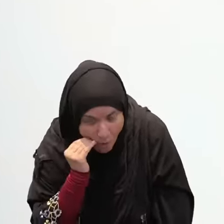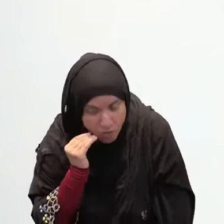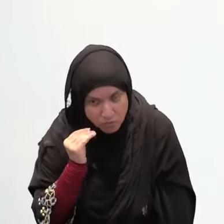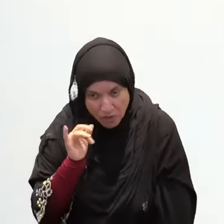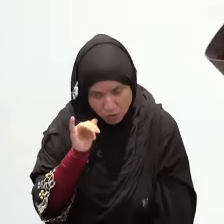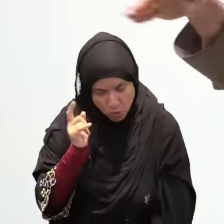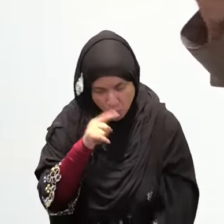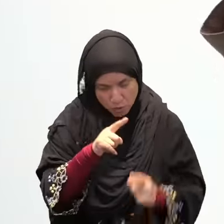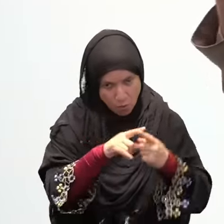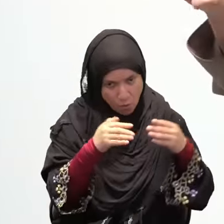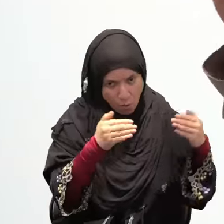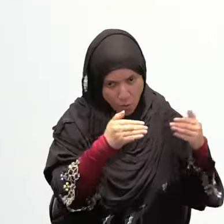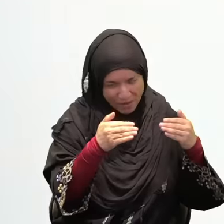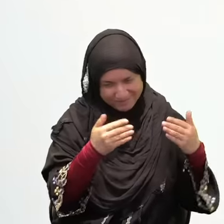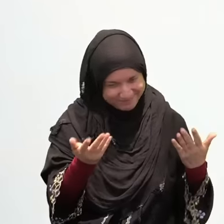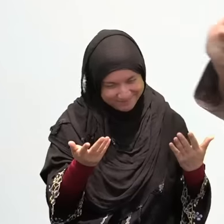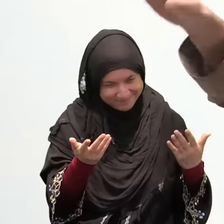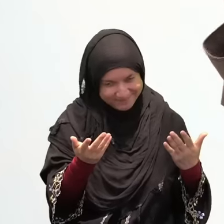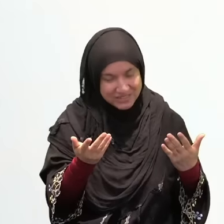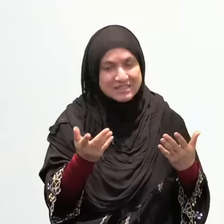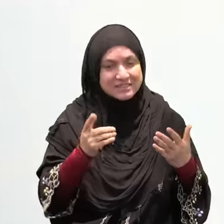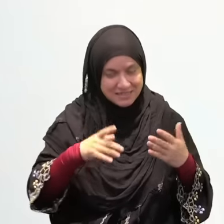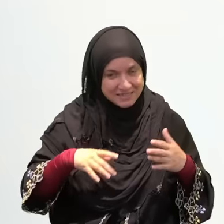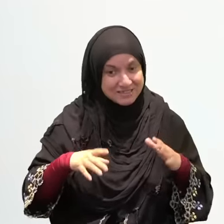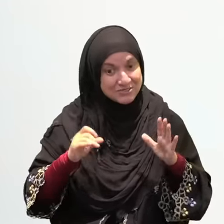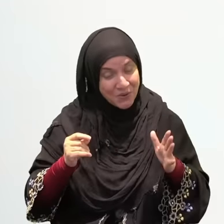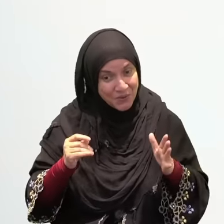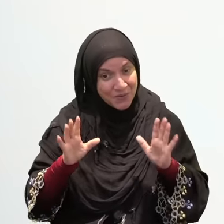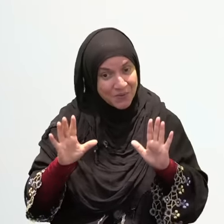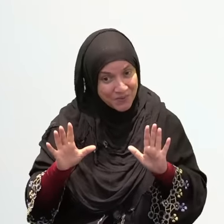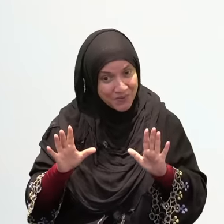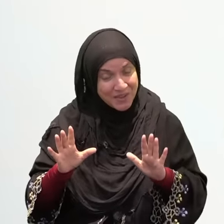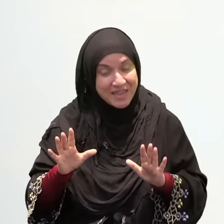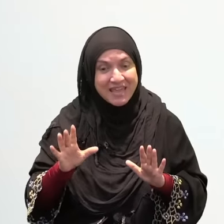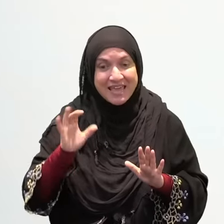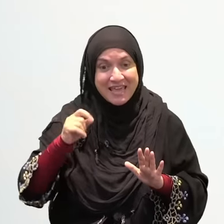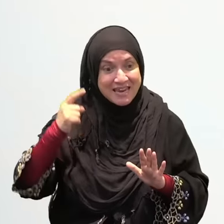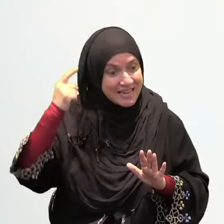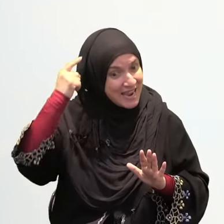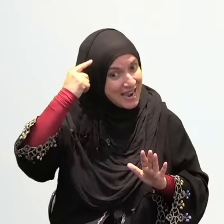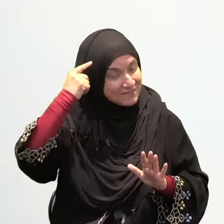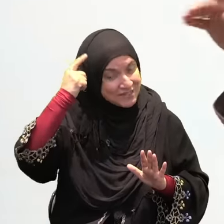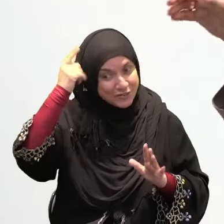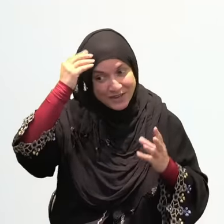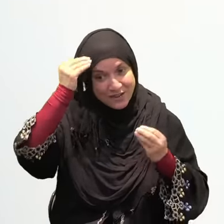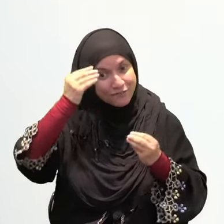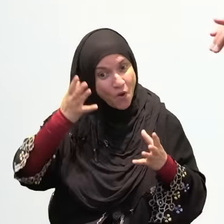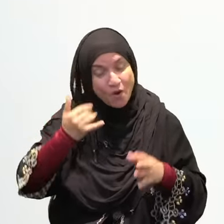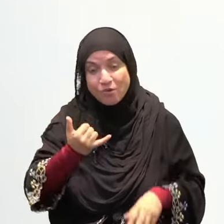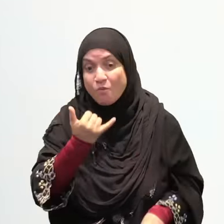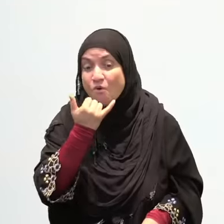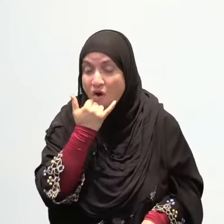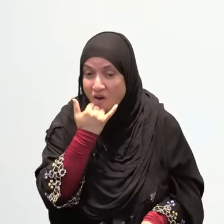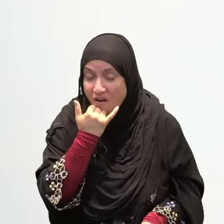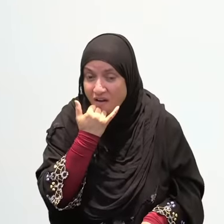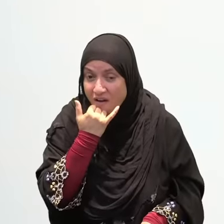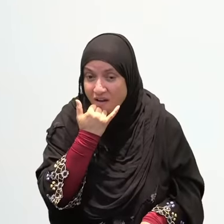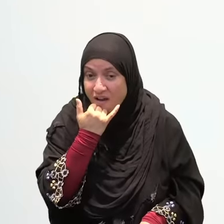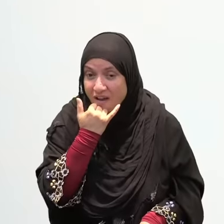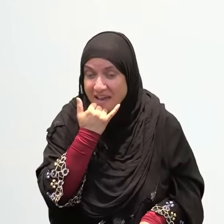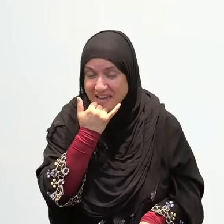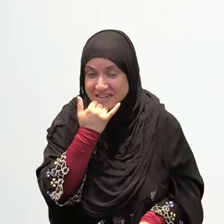he says, now go back and tell all those other people what I told you. Like, go undo the damage that you've done